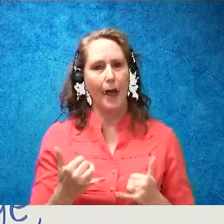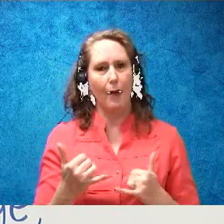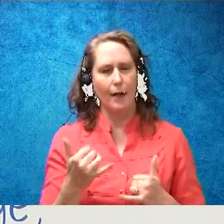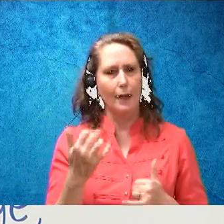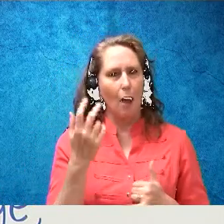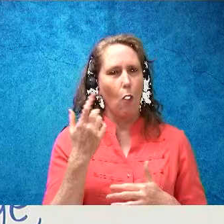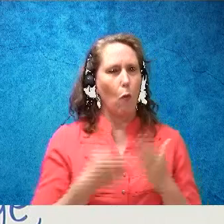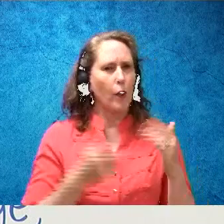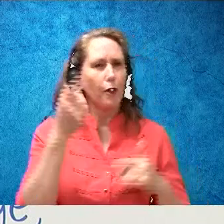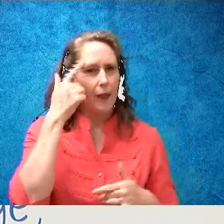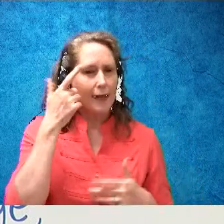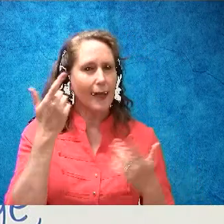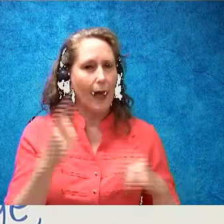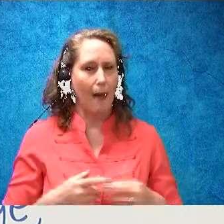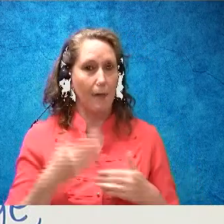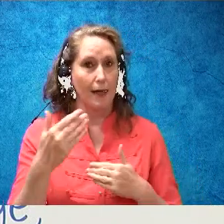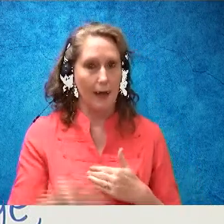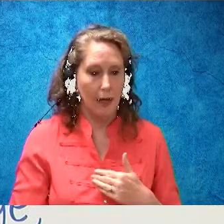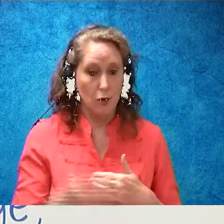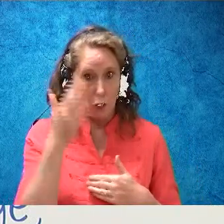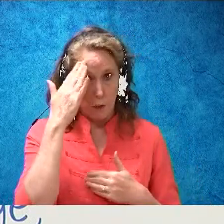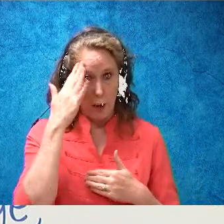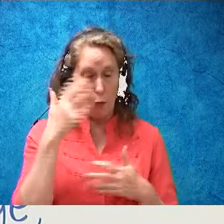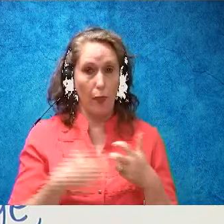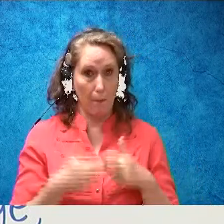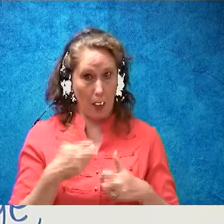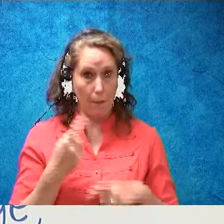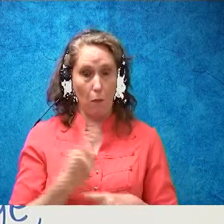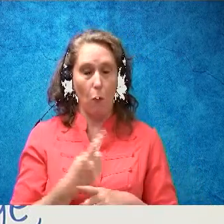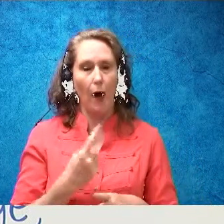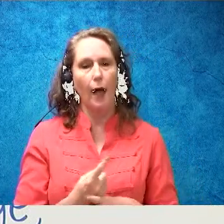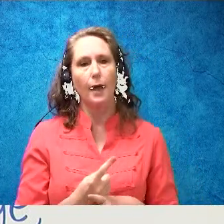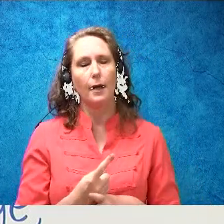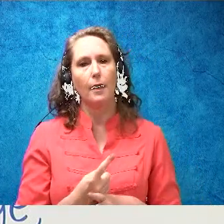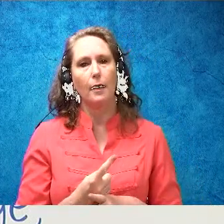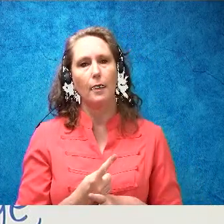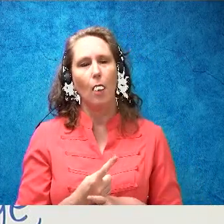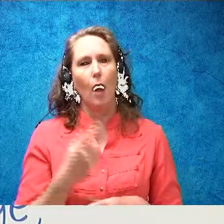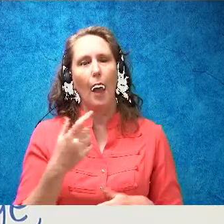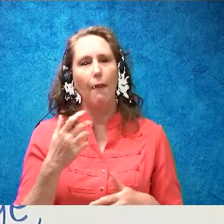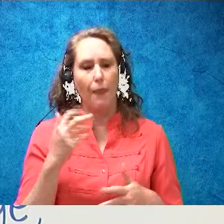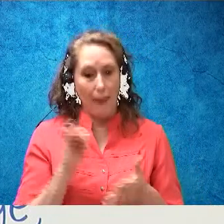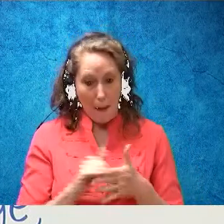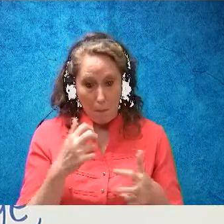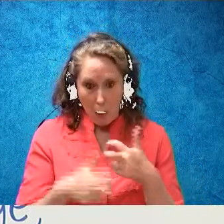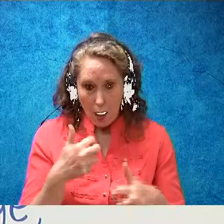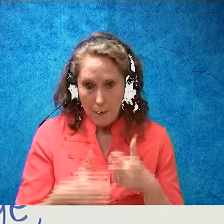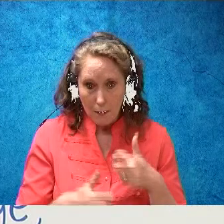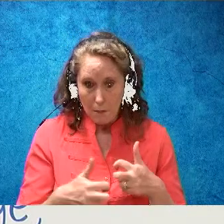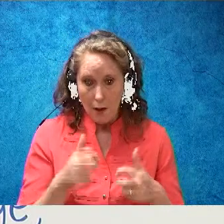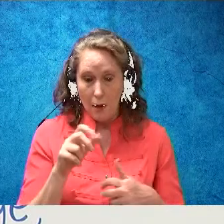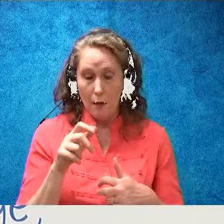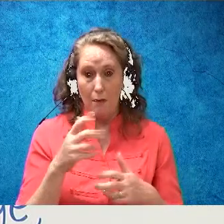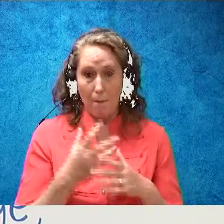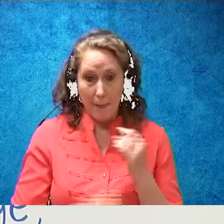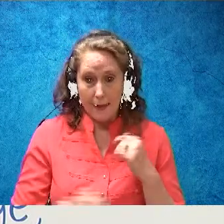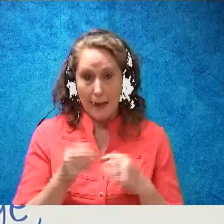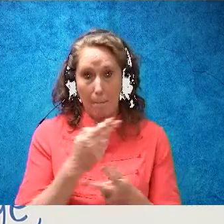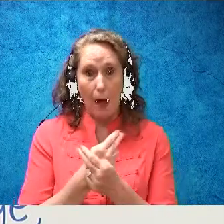make any more guesses. So we know what our problem is, right? So what do you think the solution to the problem is going to be?